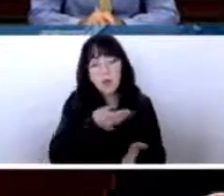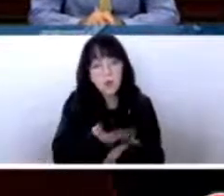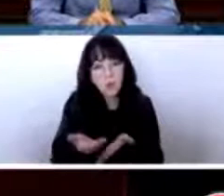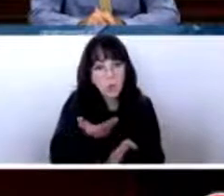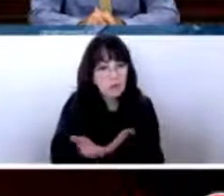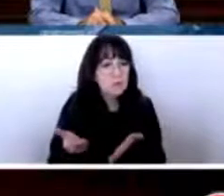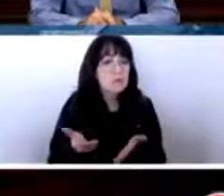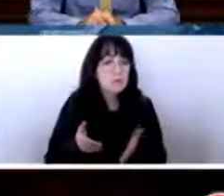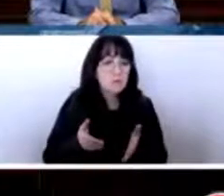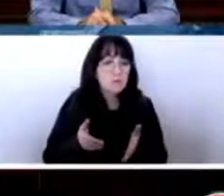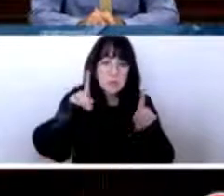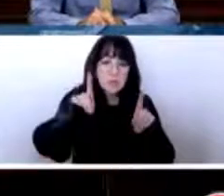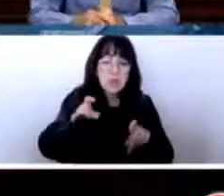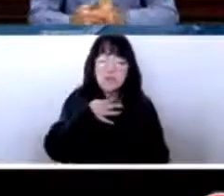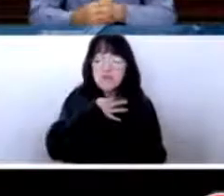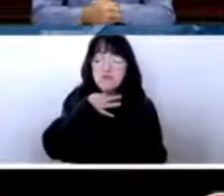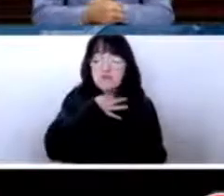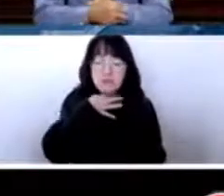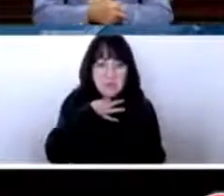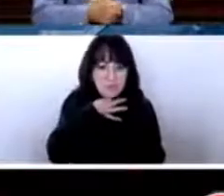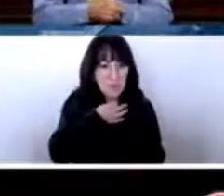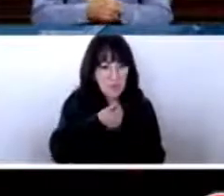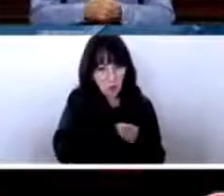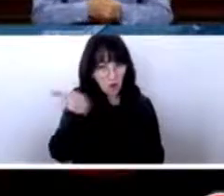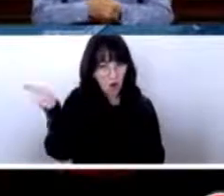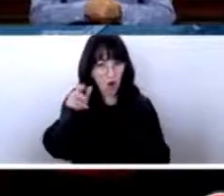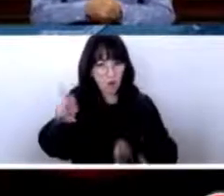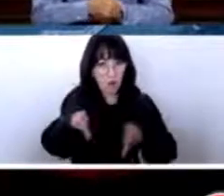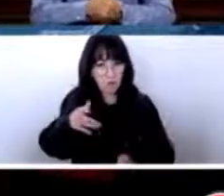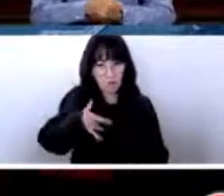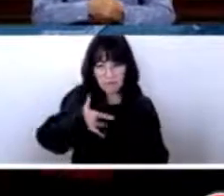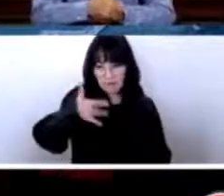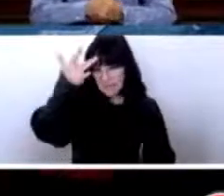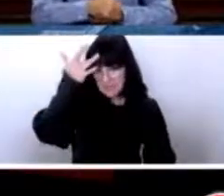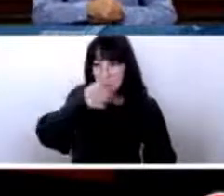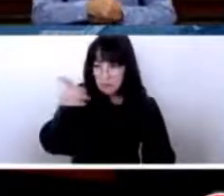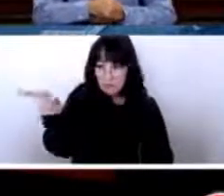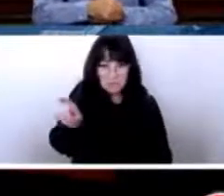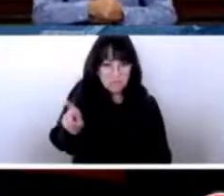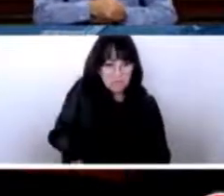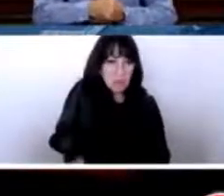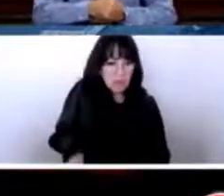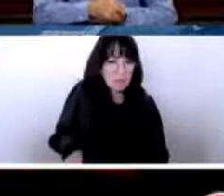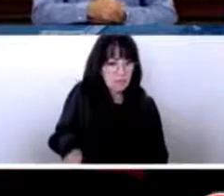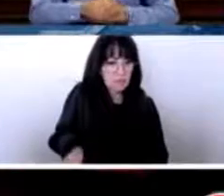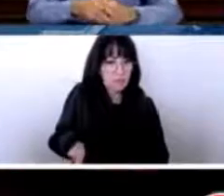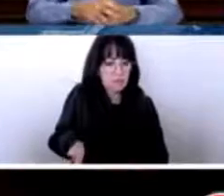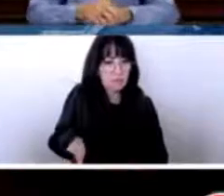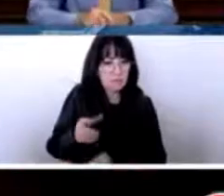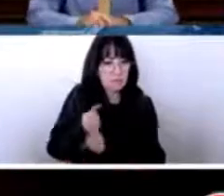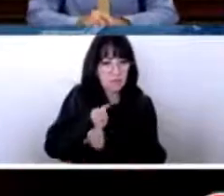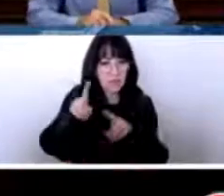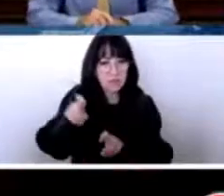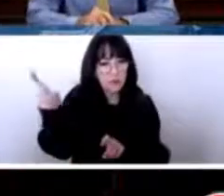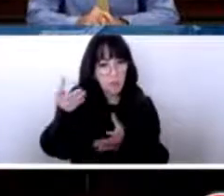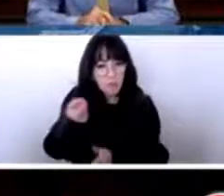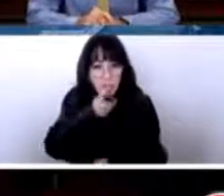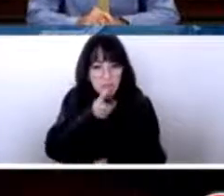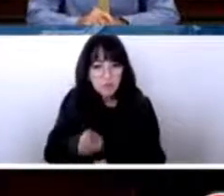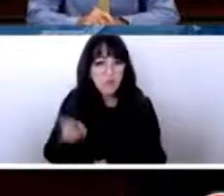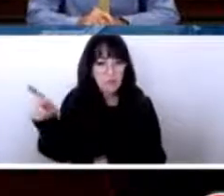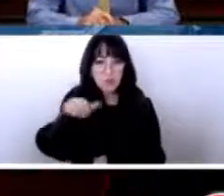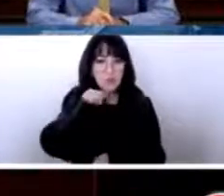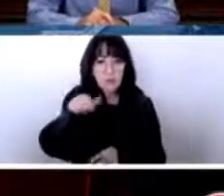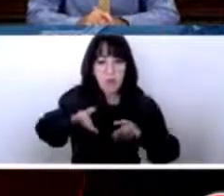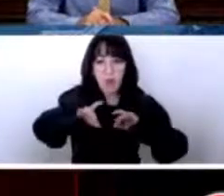about your status when we have other people who are feeling sick and need to make sure that they're not passing the virus on to others.